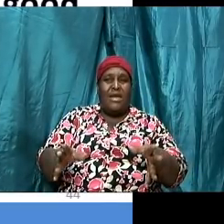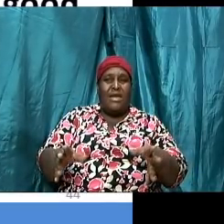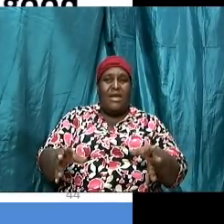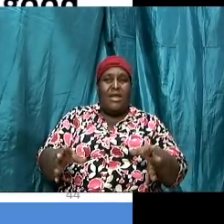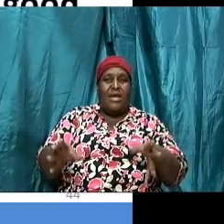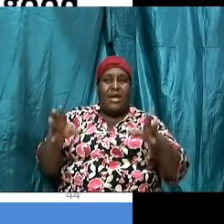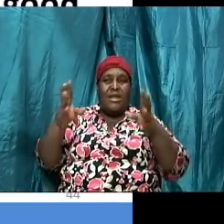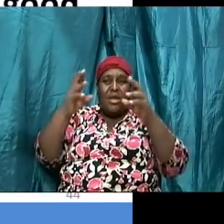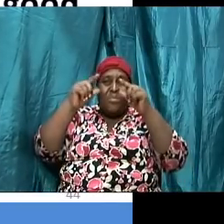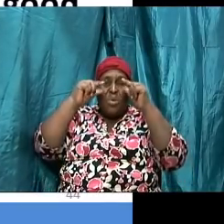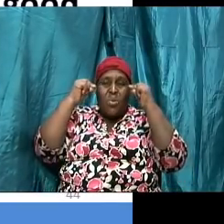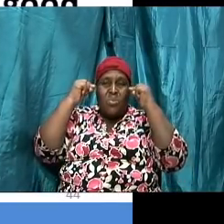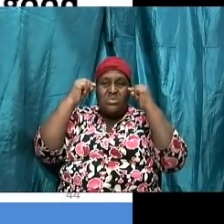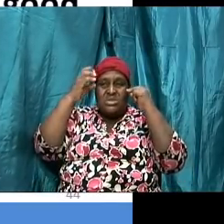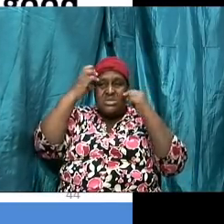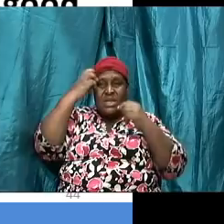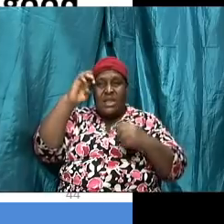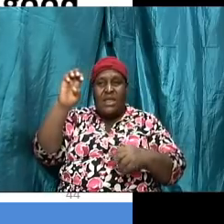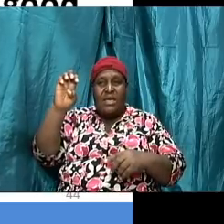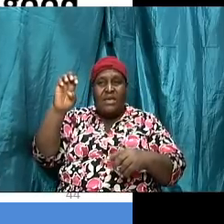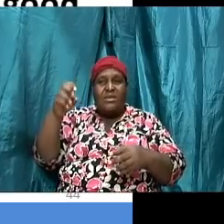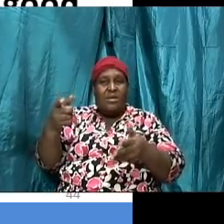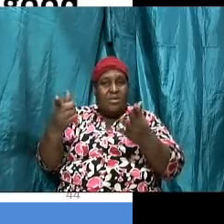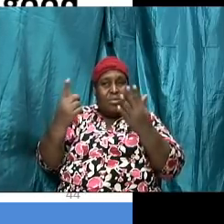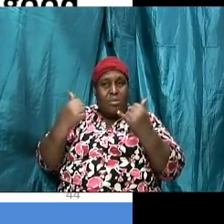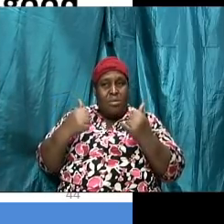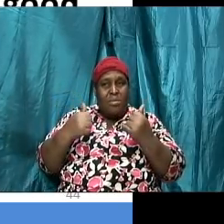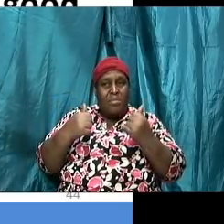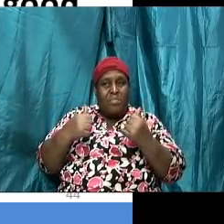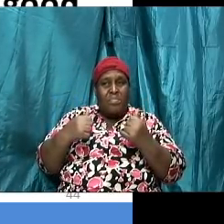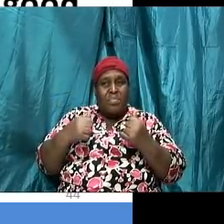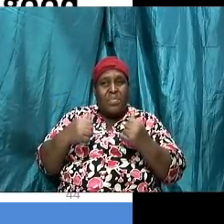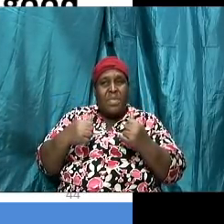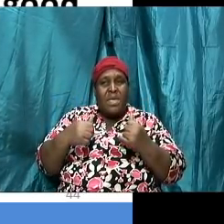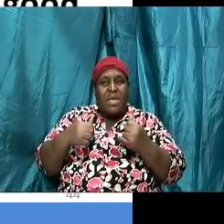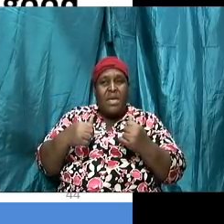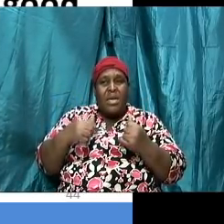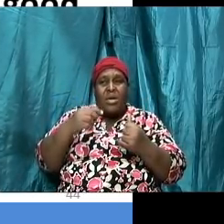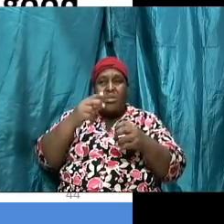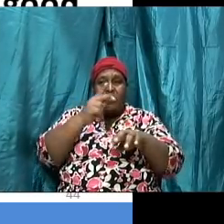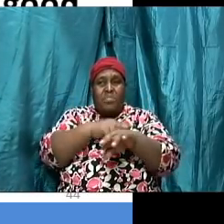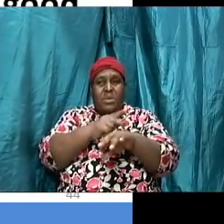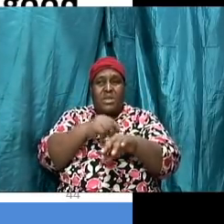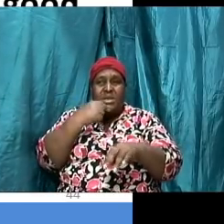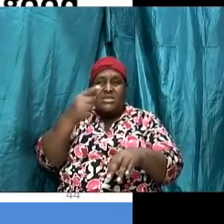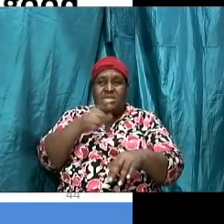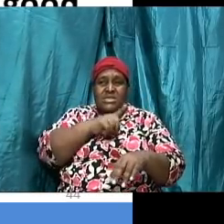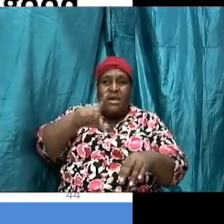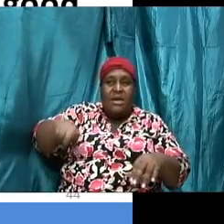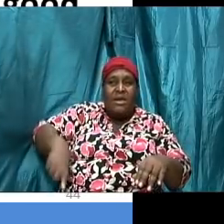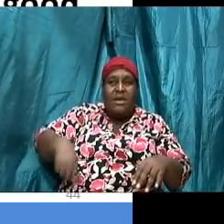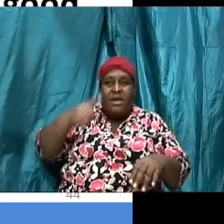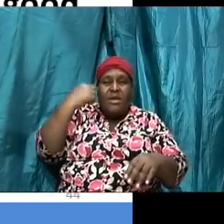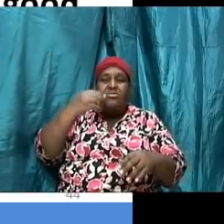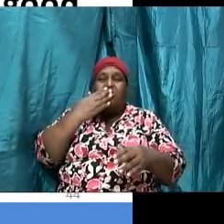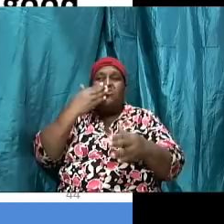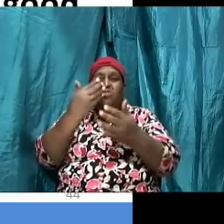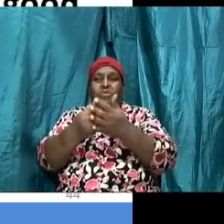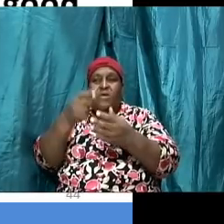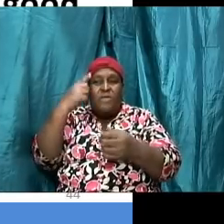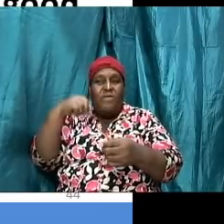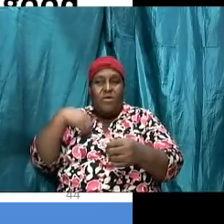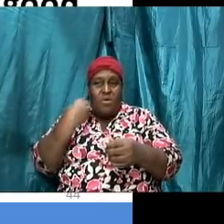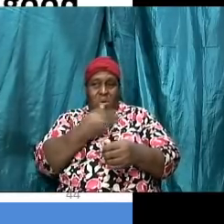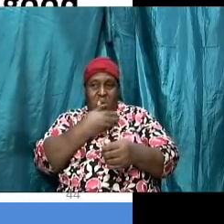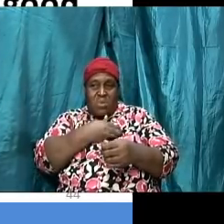Moses came and Elijah came. And they're saying, Peter said, "Lord, it is good for us to be here. If thou wilt,